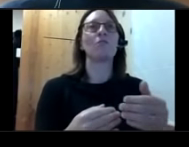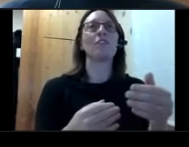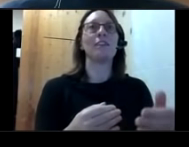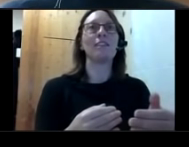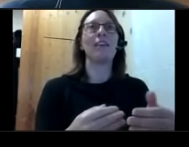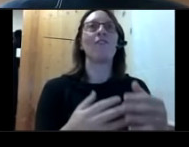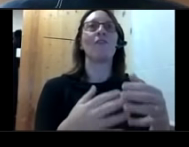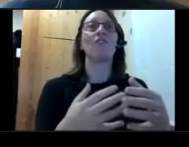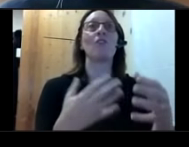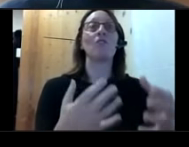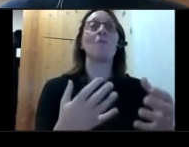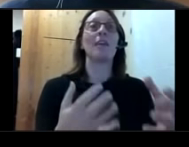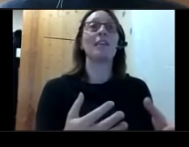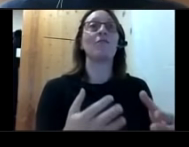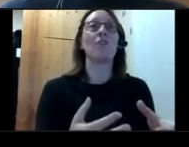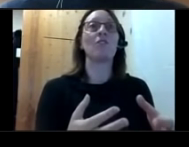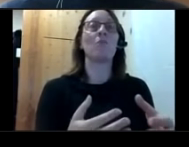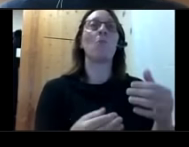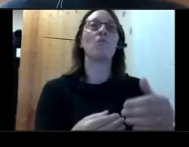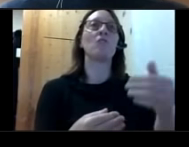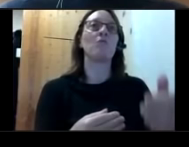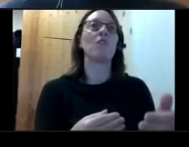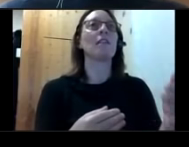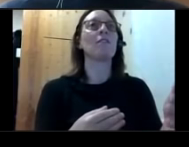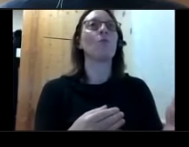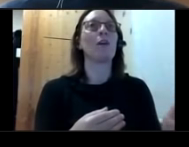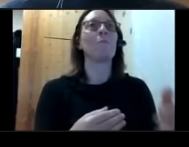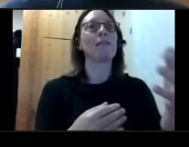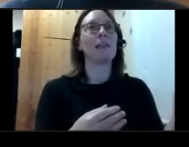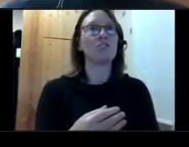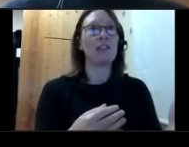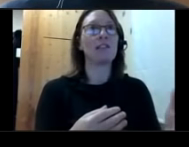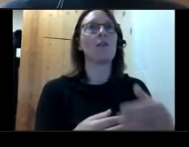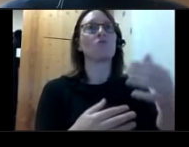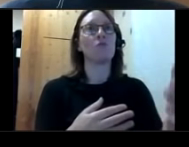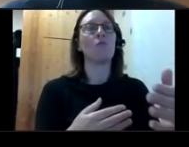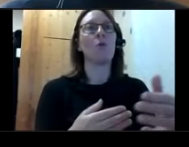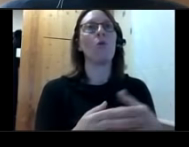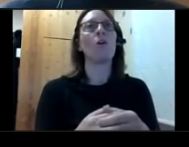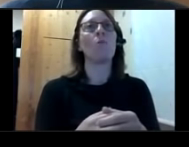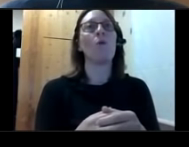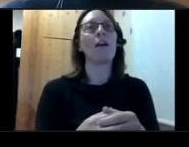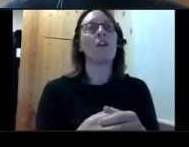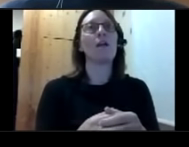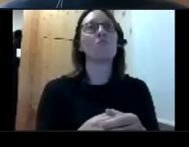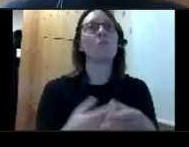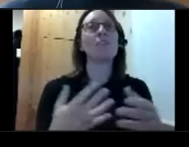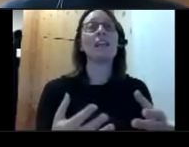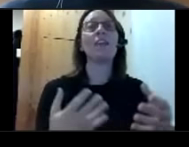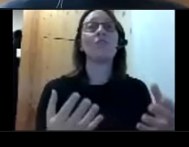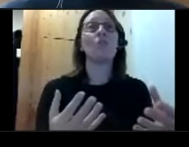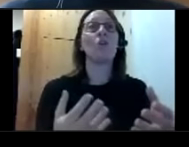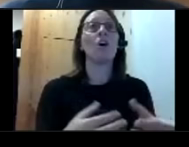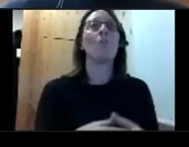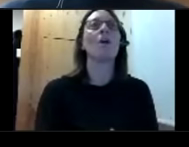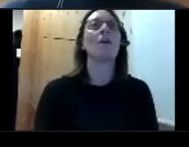accessible alternative for those who may need further support? What is the process for them getting a transcript or more accurate captions, particularly